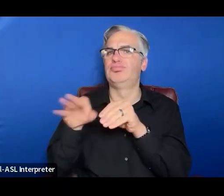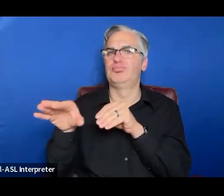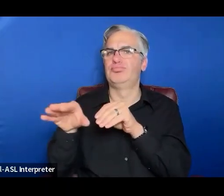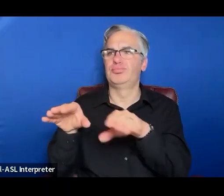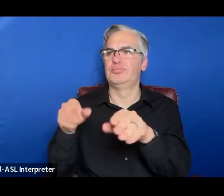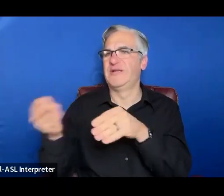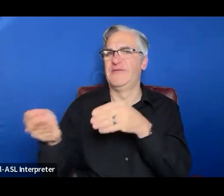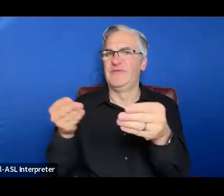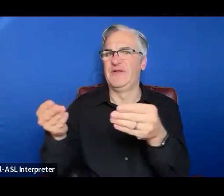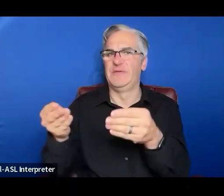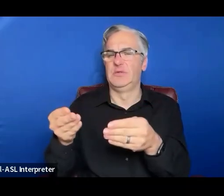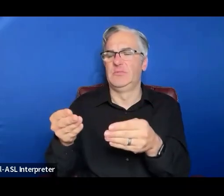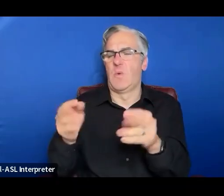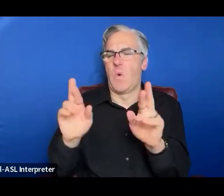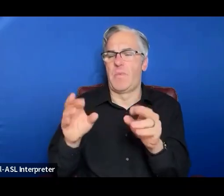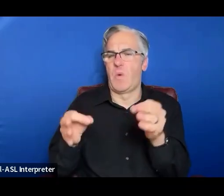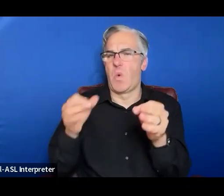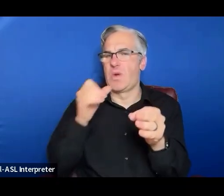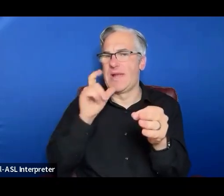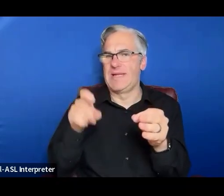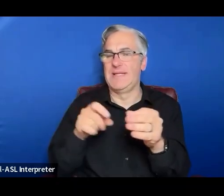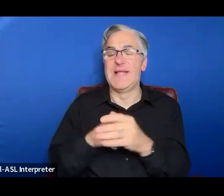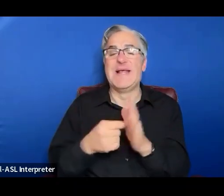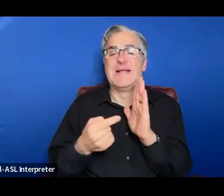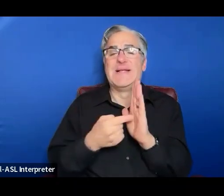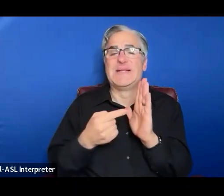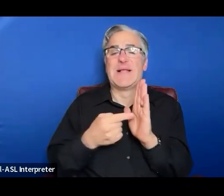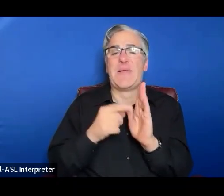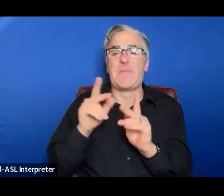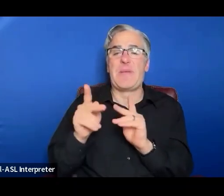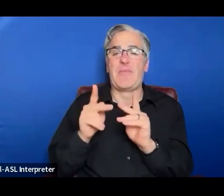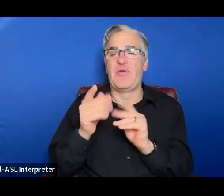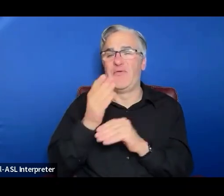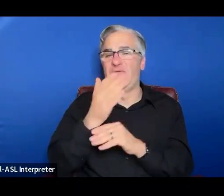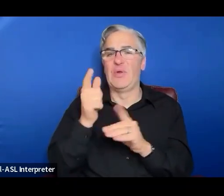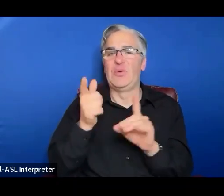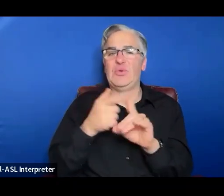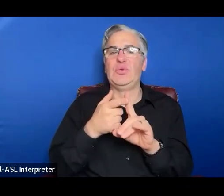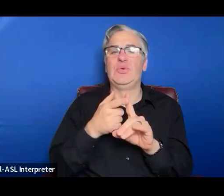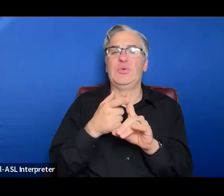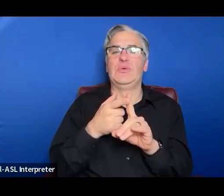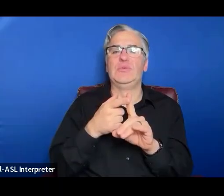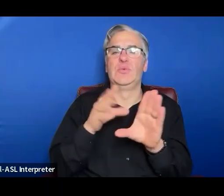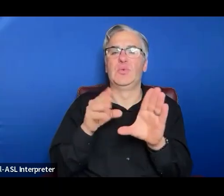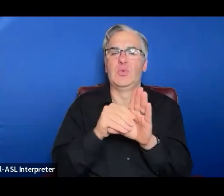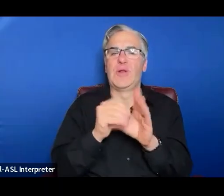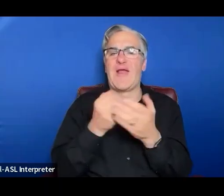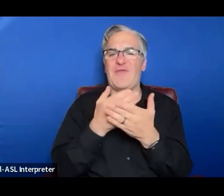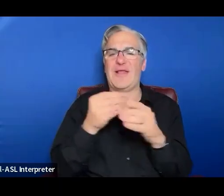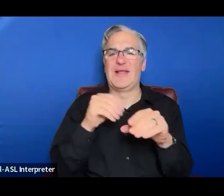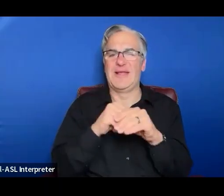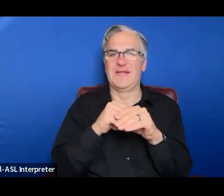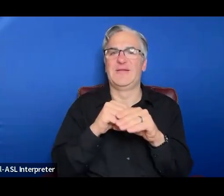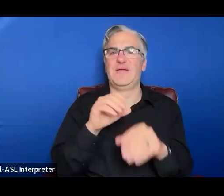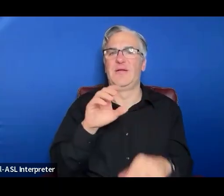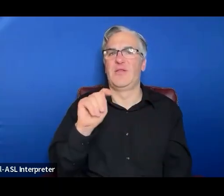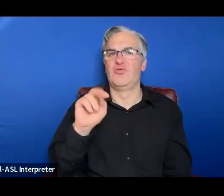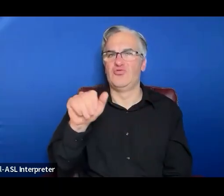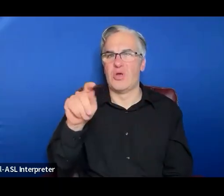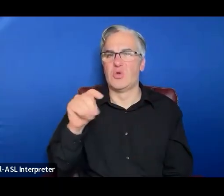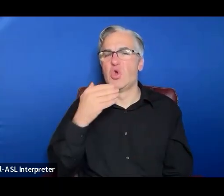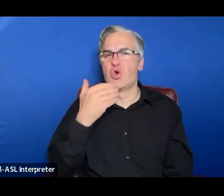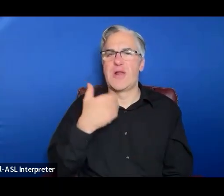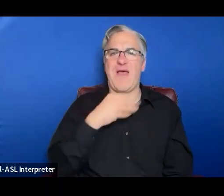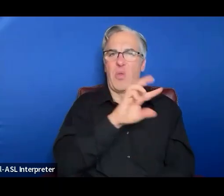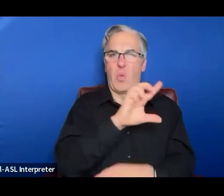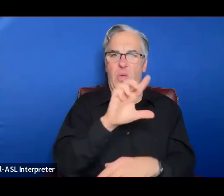probate is needed. Sometimes people forget to fund the trust with every asset, so it's good to have a will and